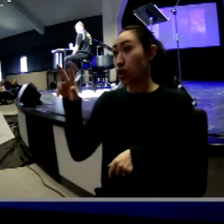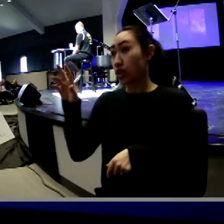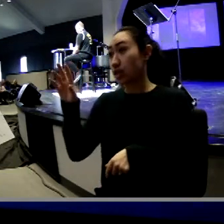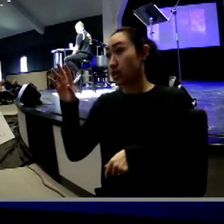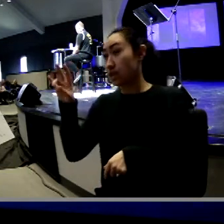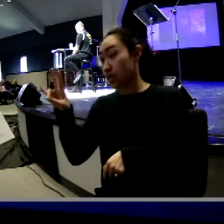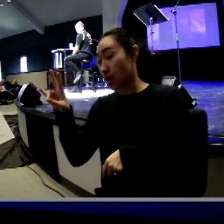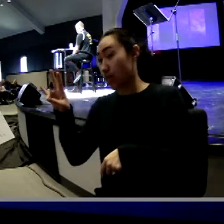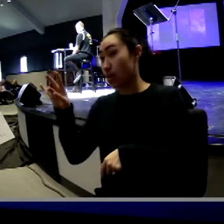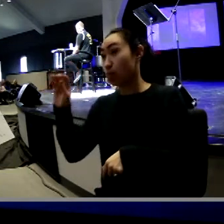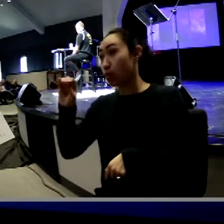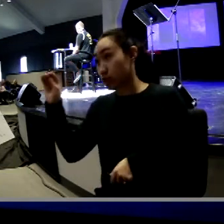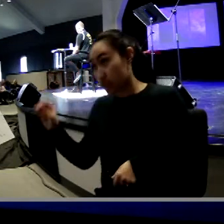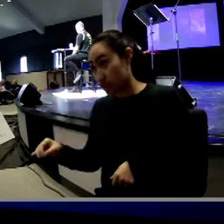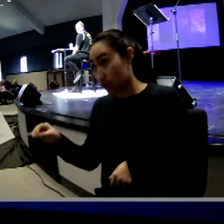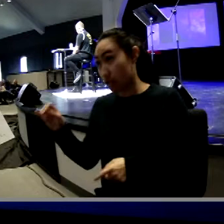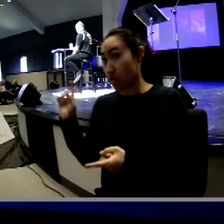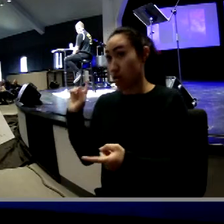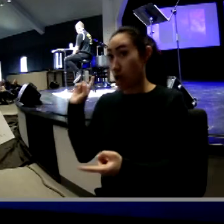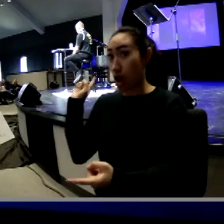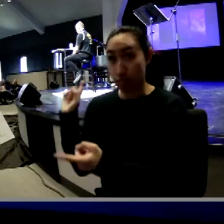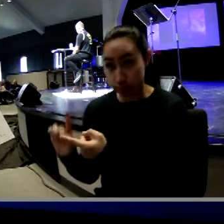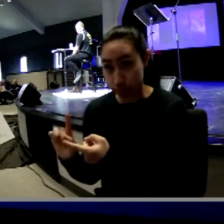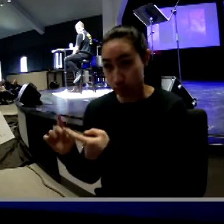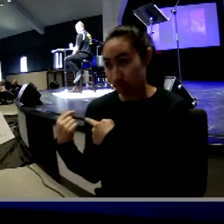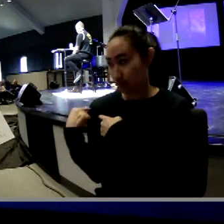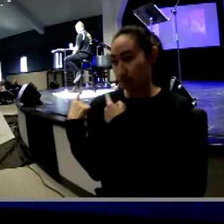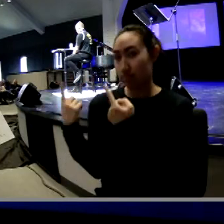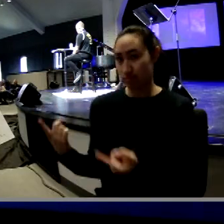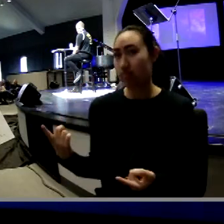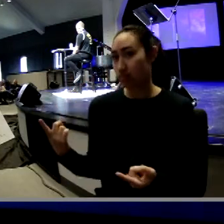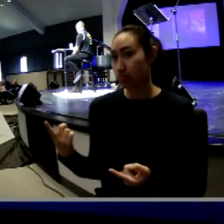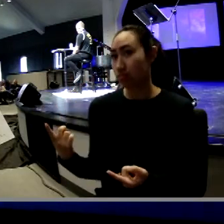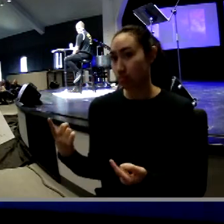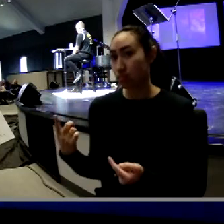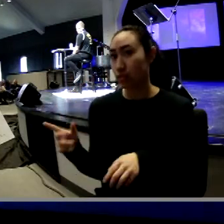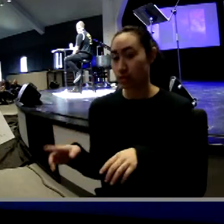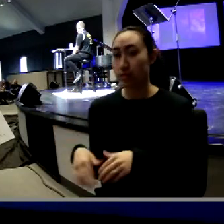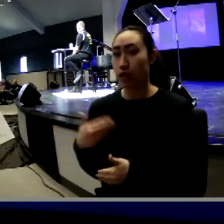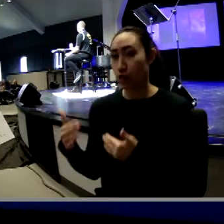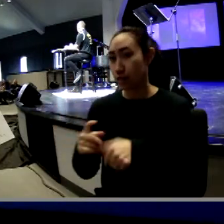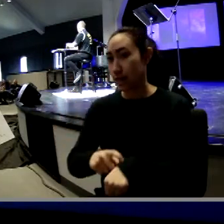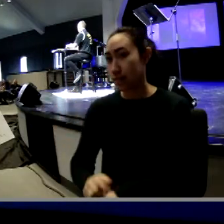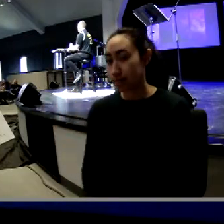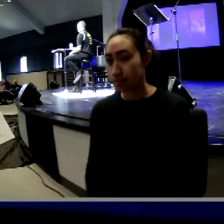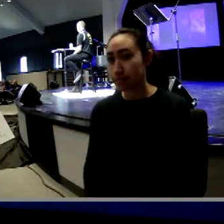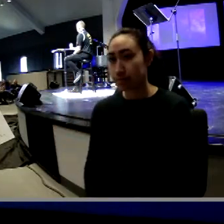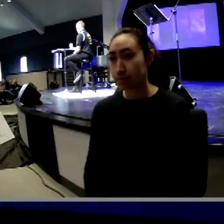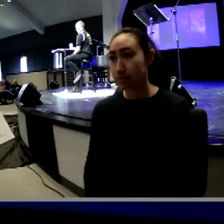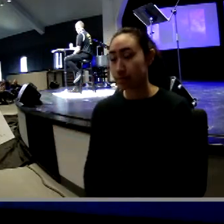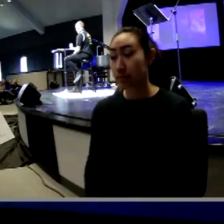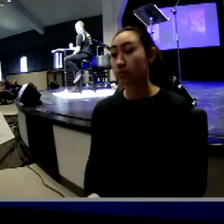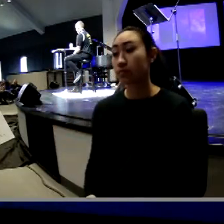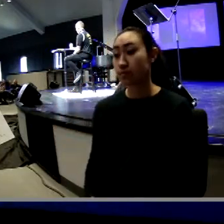45% of the churches have fewer than 100 people. Now that number has actually climbed to